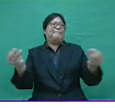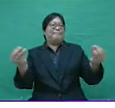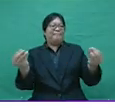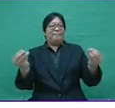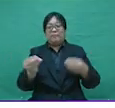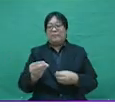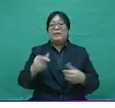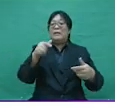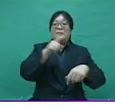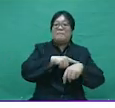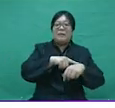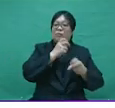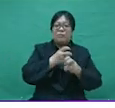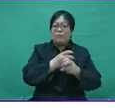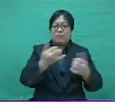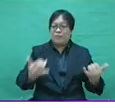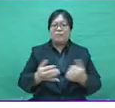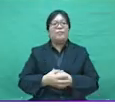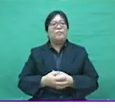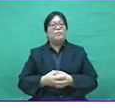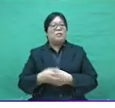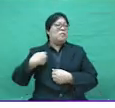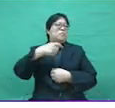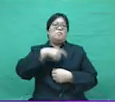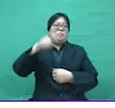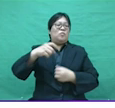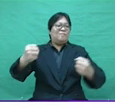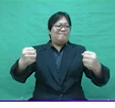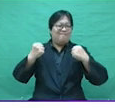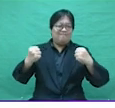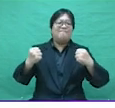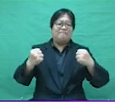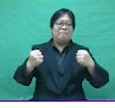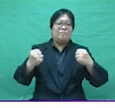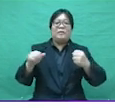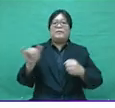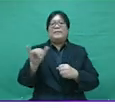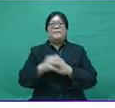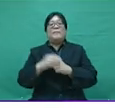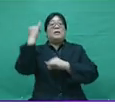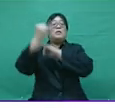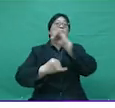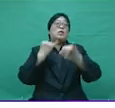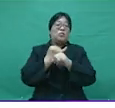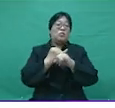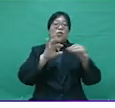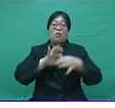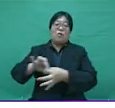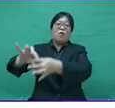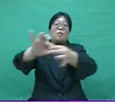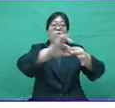solutions in critical times. So we need to strengthen also the